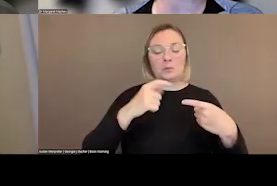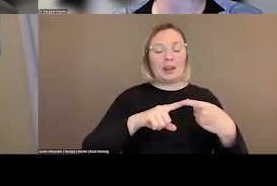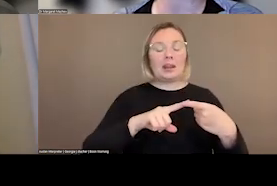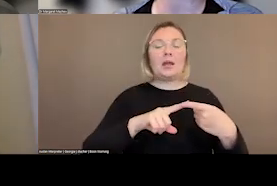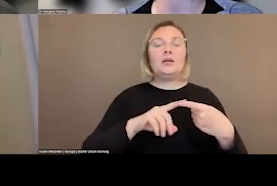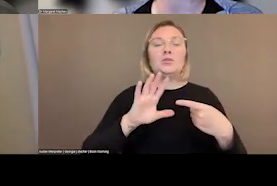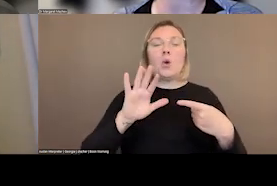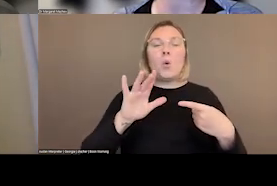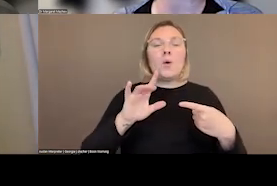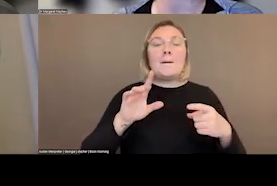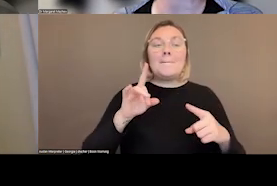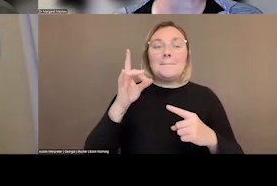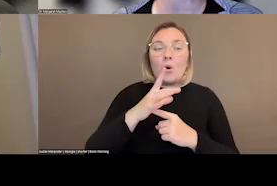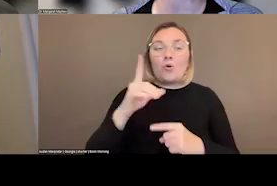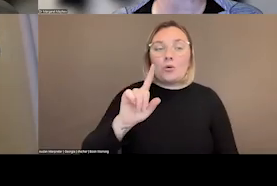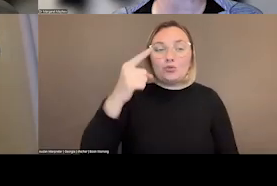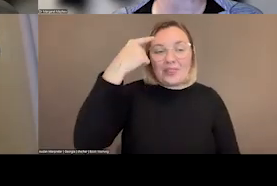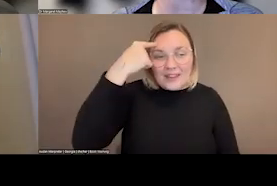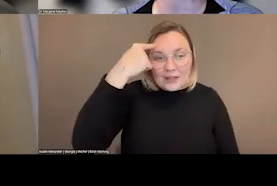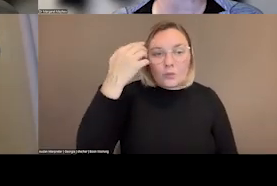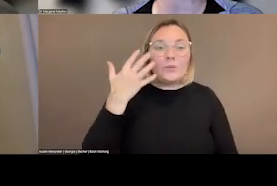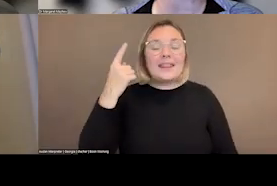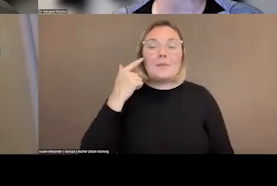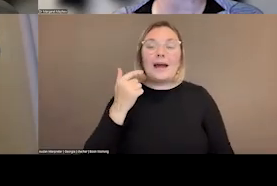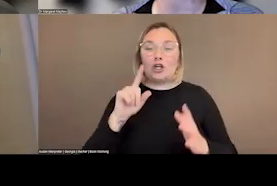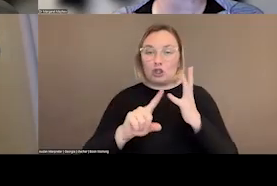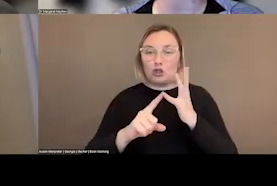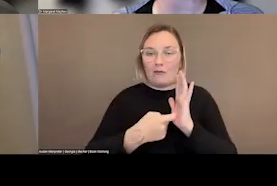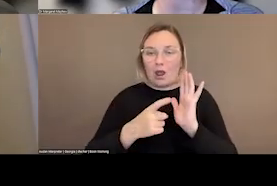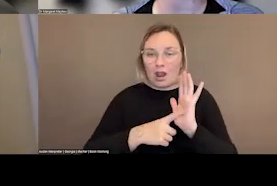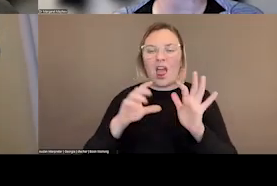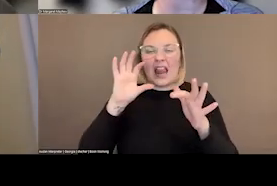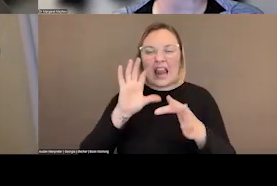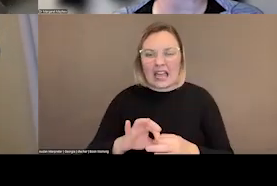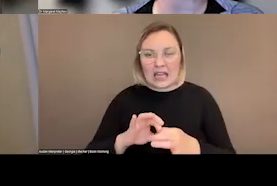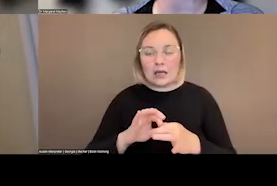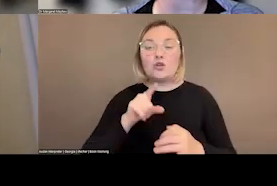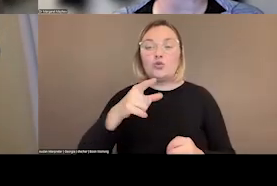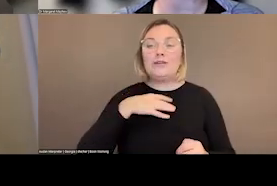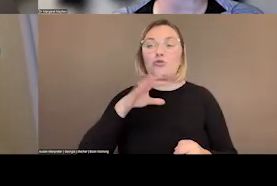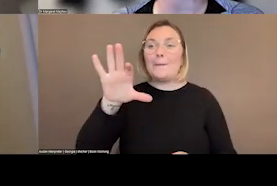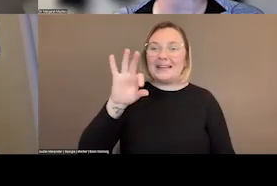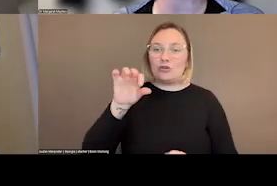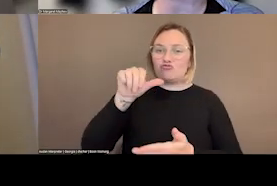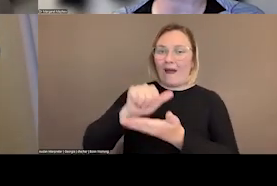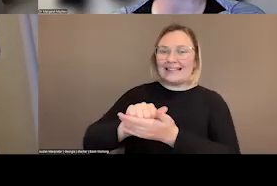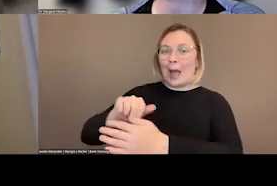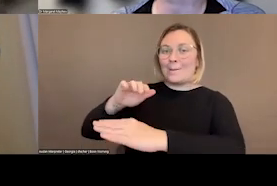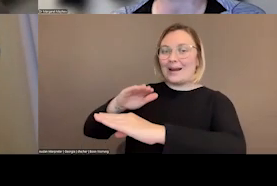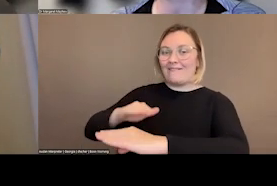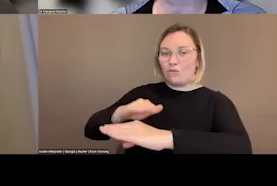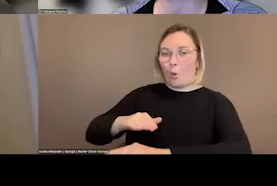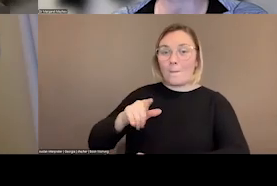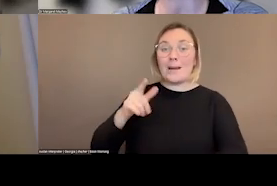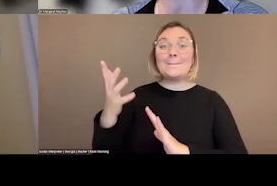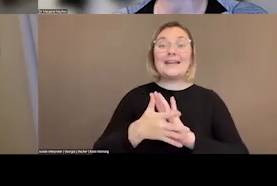So the main thing to think about when we talk about URLs is that you need to choose a platform that does not require the